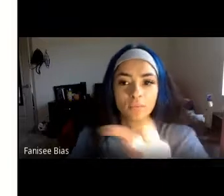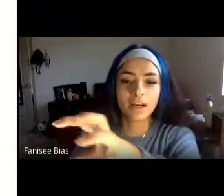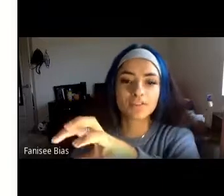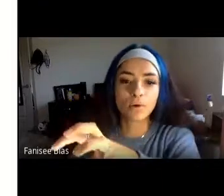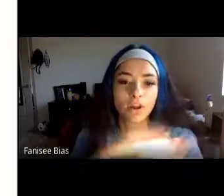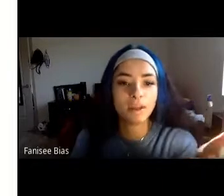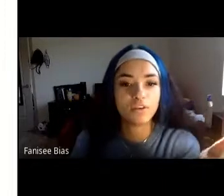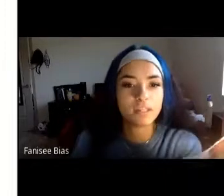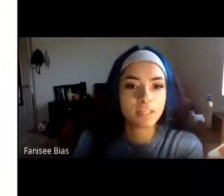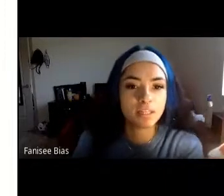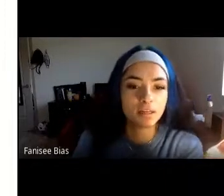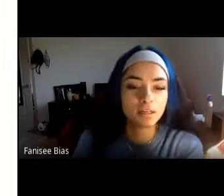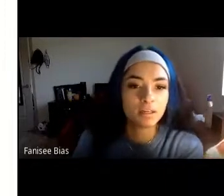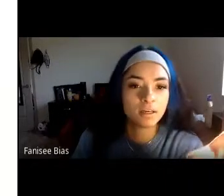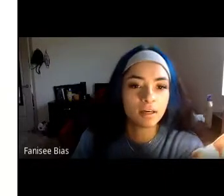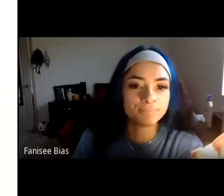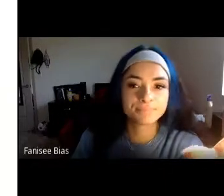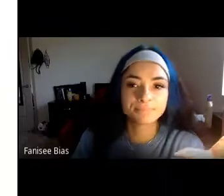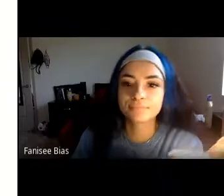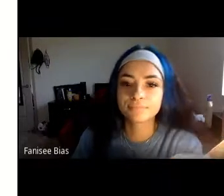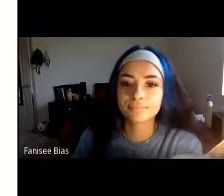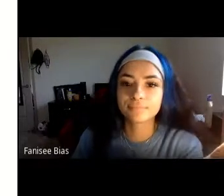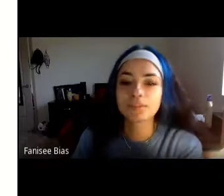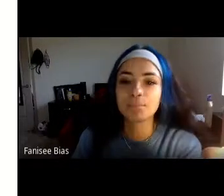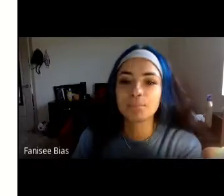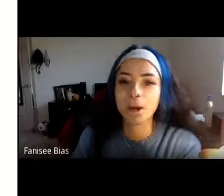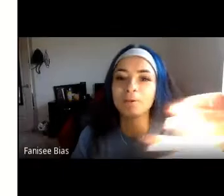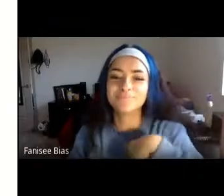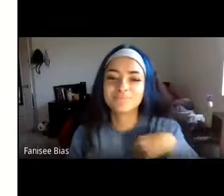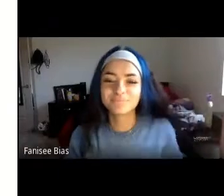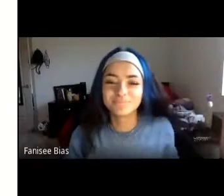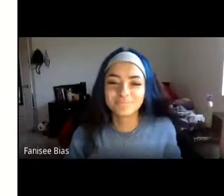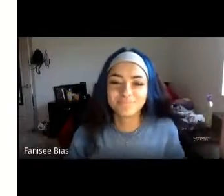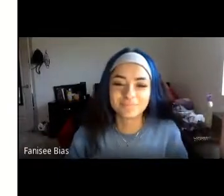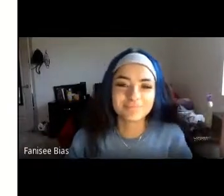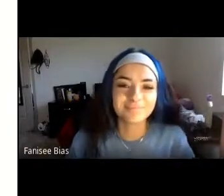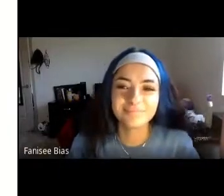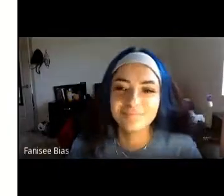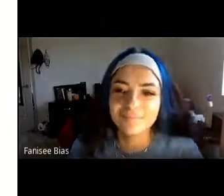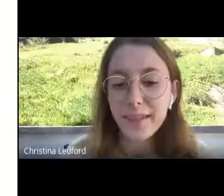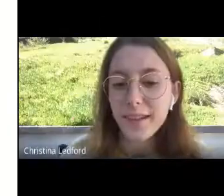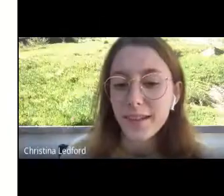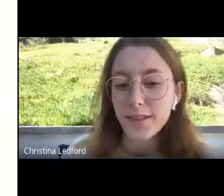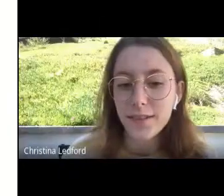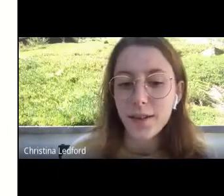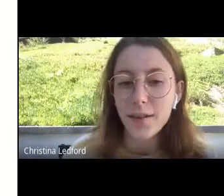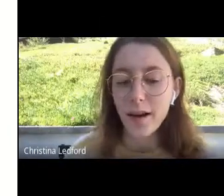you can see everyone kind of smaller, and then you can see the um, PowerPoint.